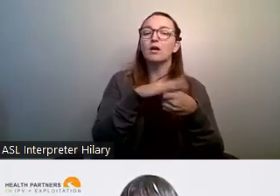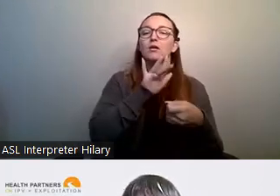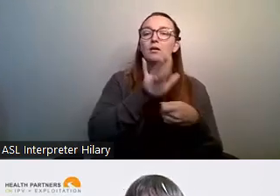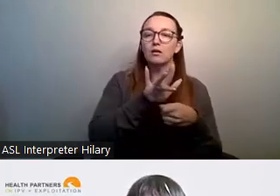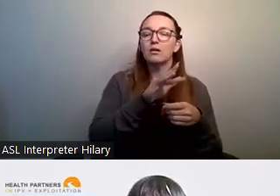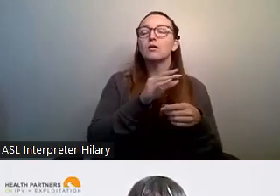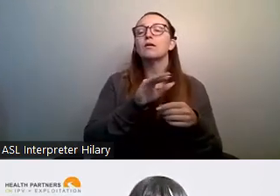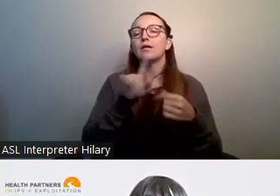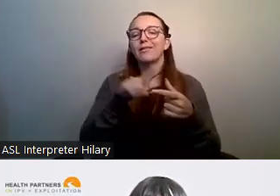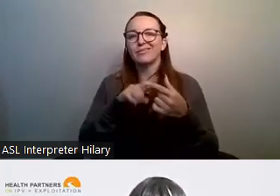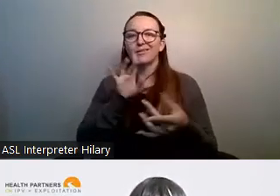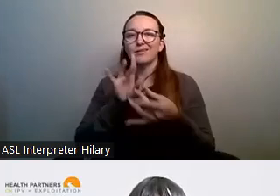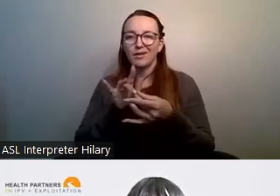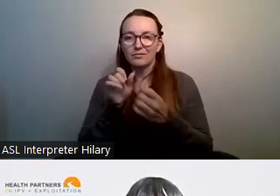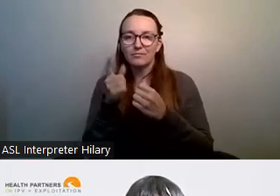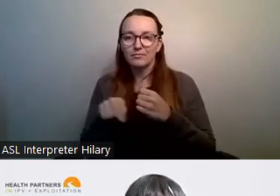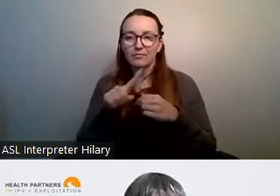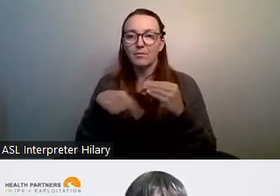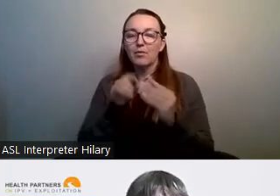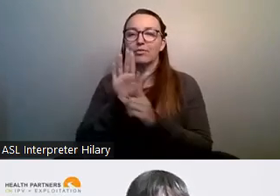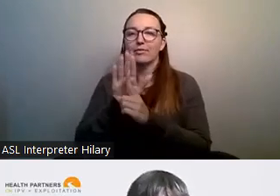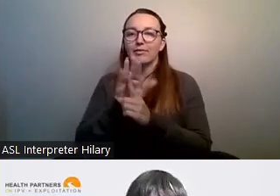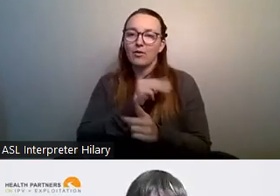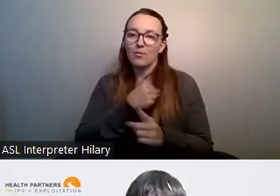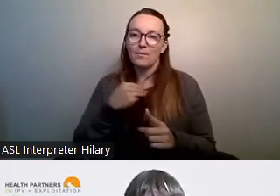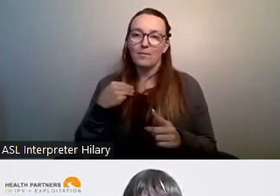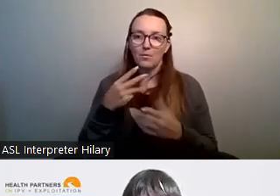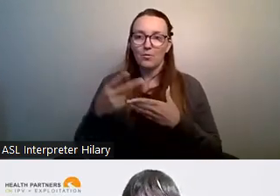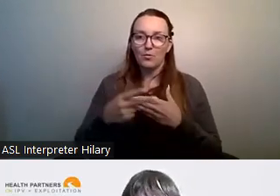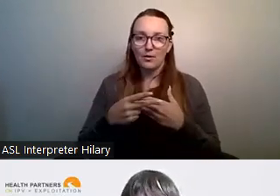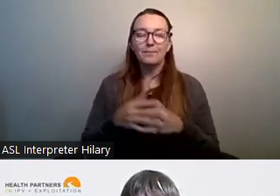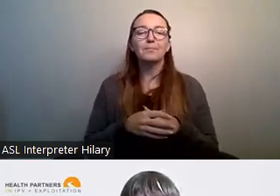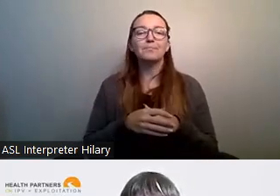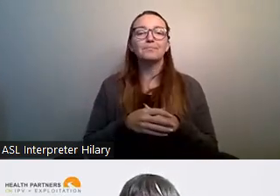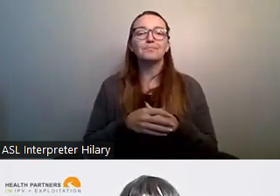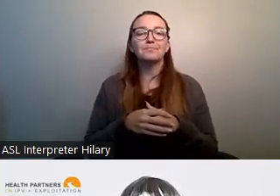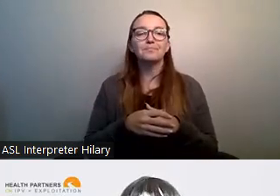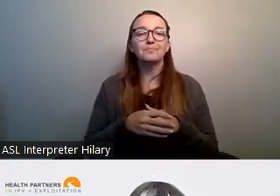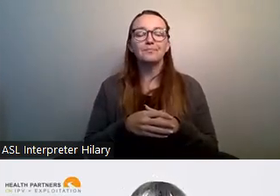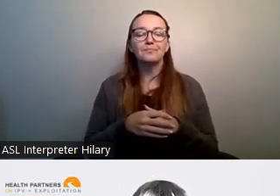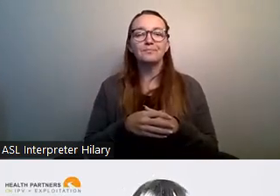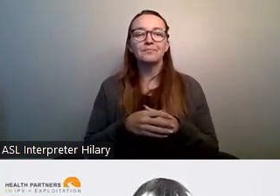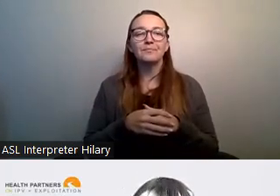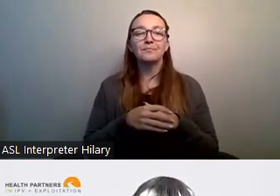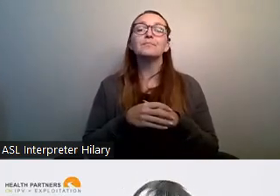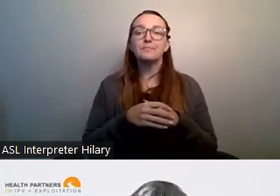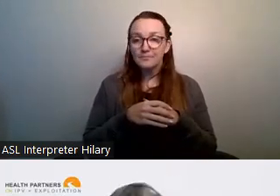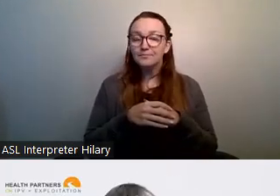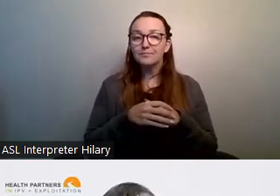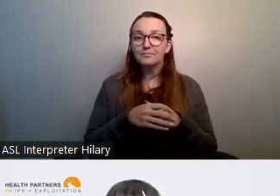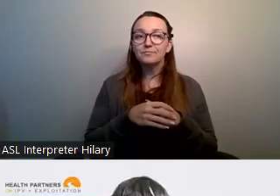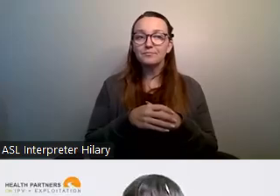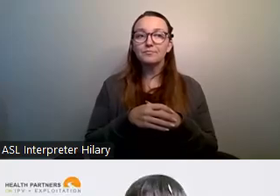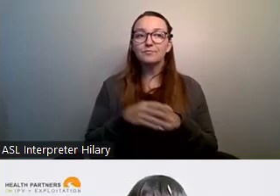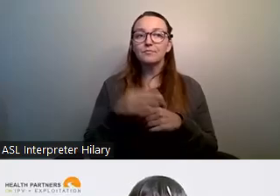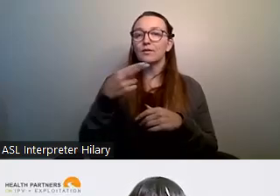them about their member programs. Next slide, please. So HRSA's investments